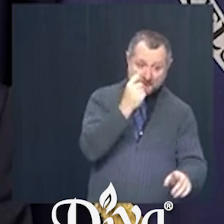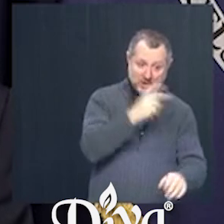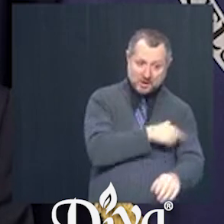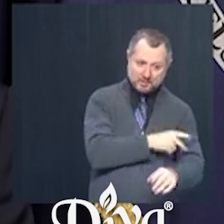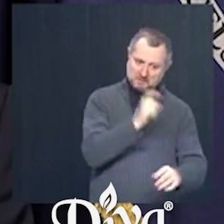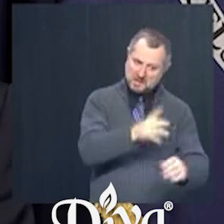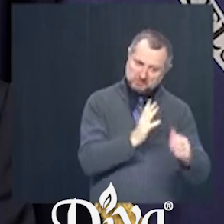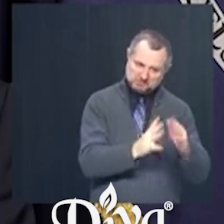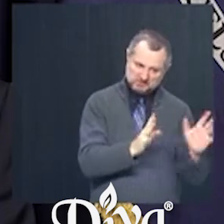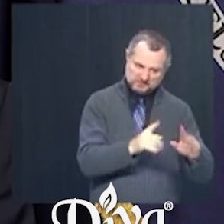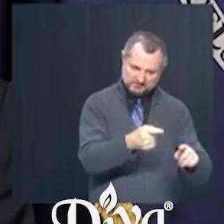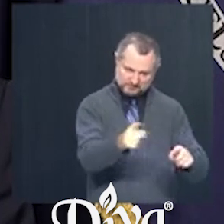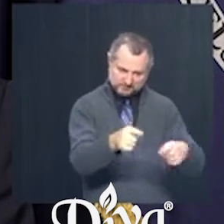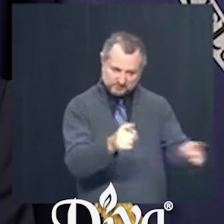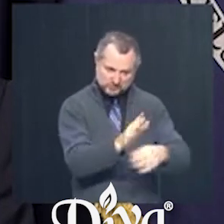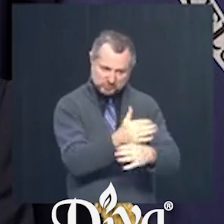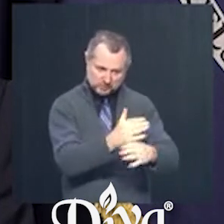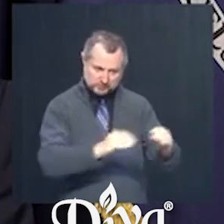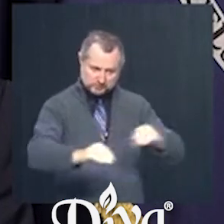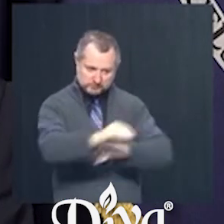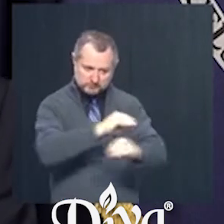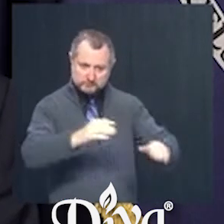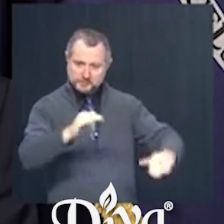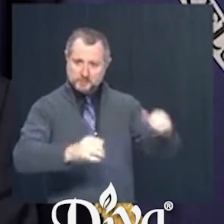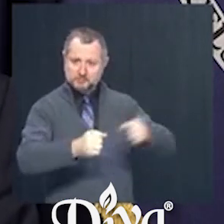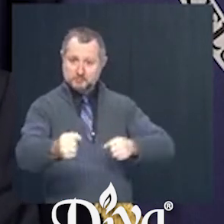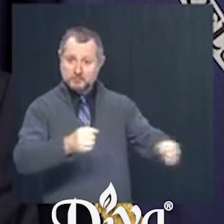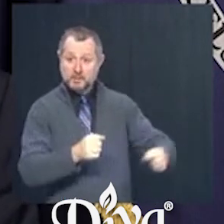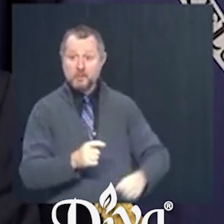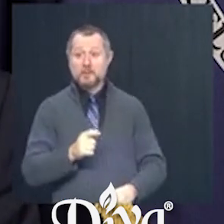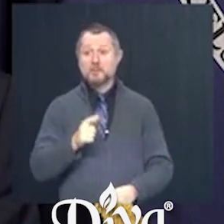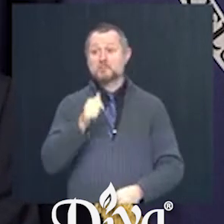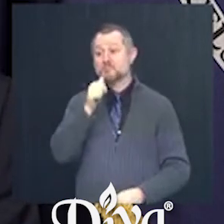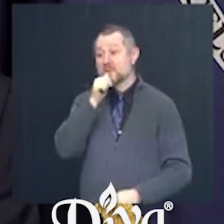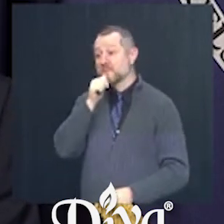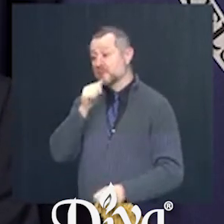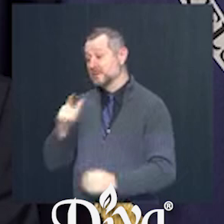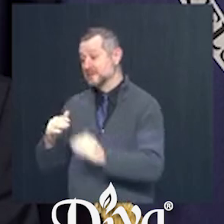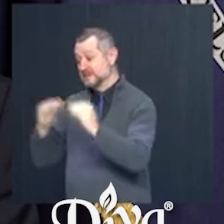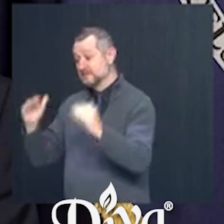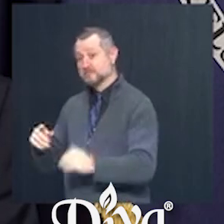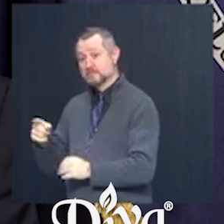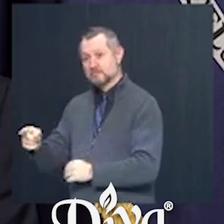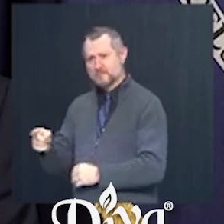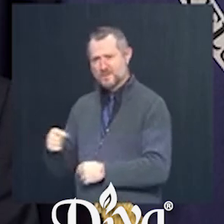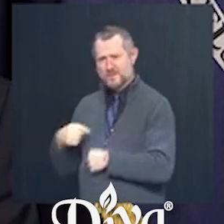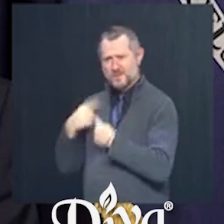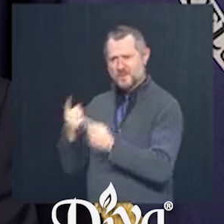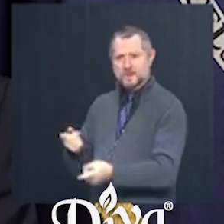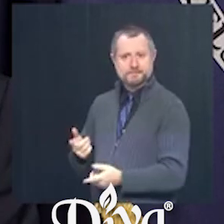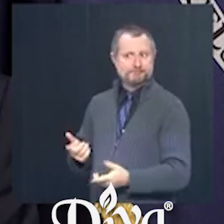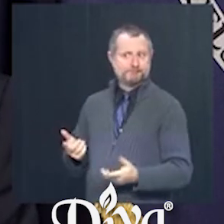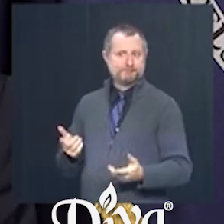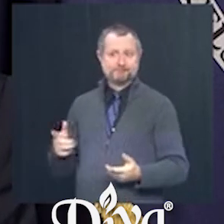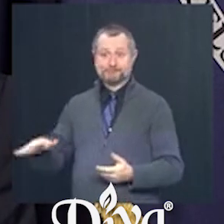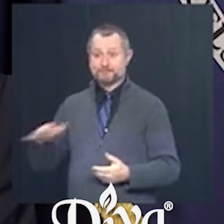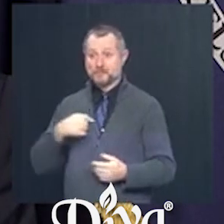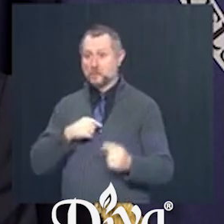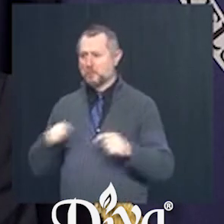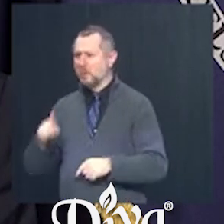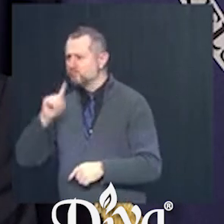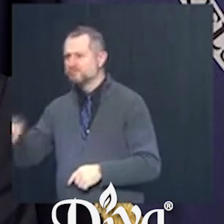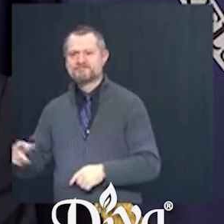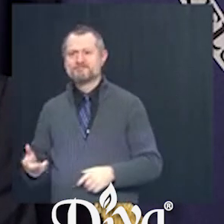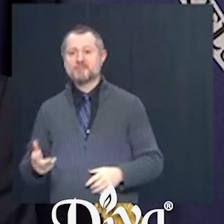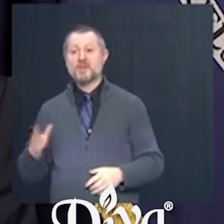among 11. The private hospital system, the state really has no management. We regulate, but NYU